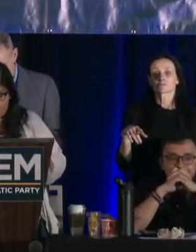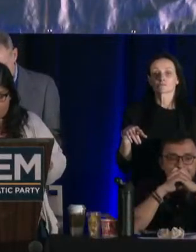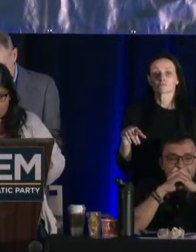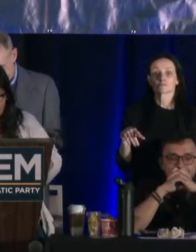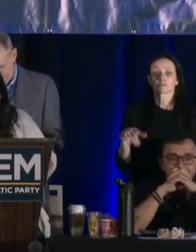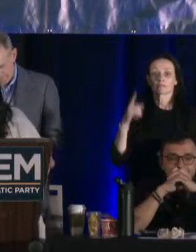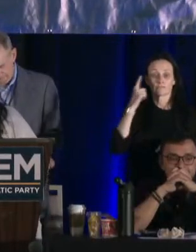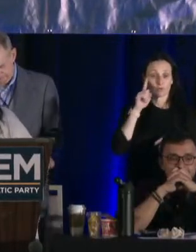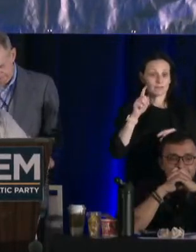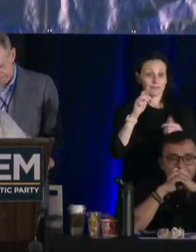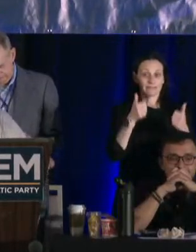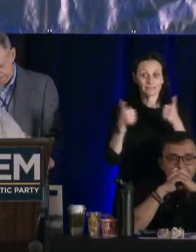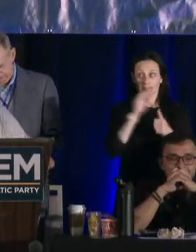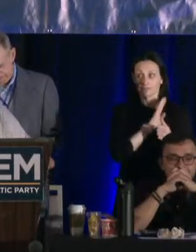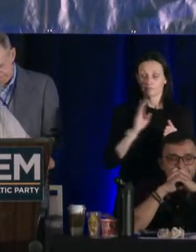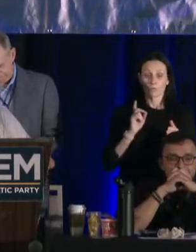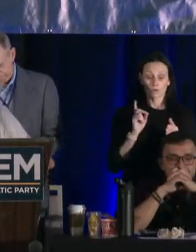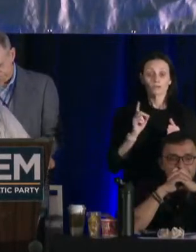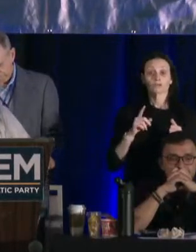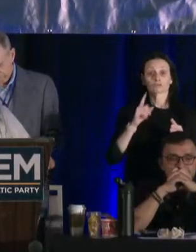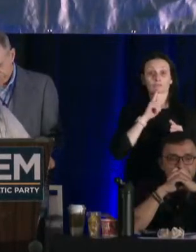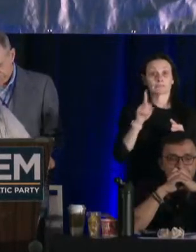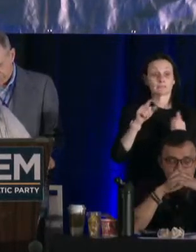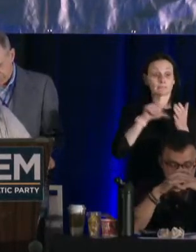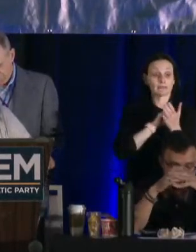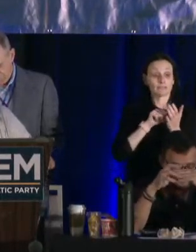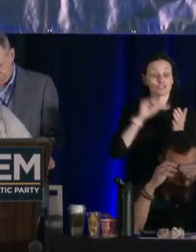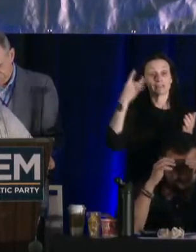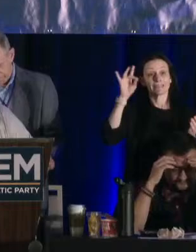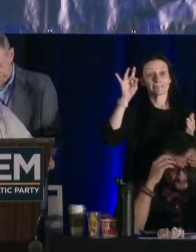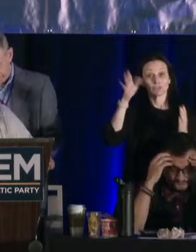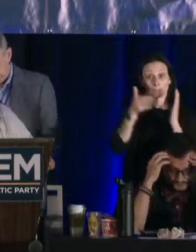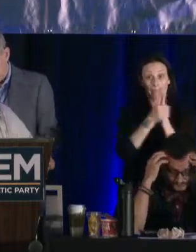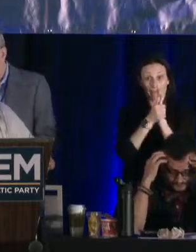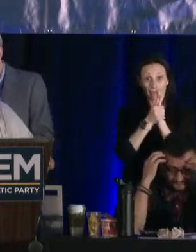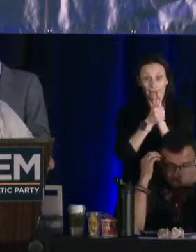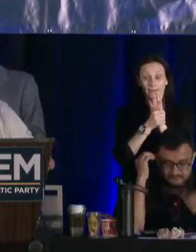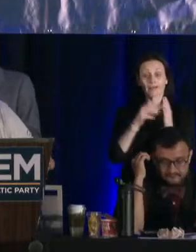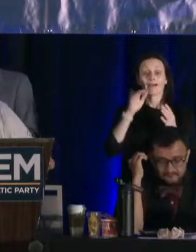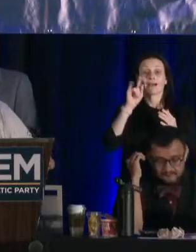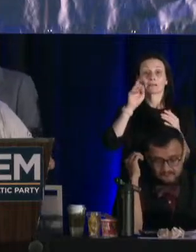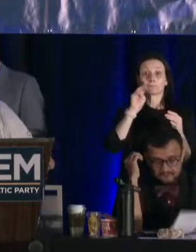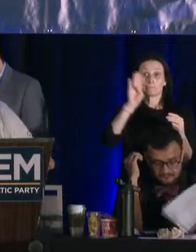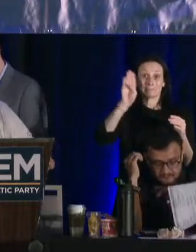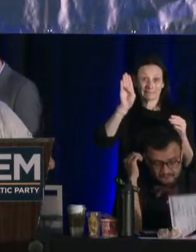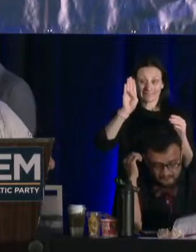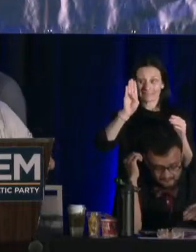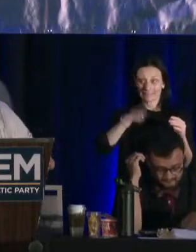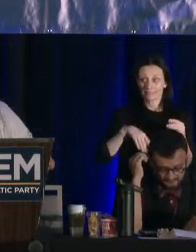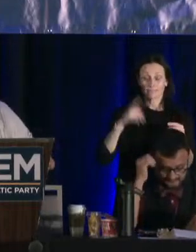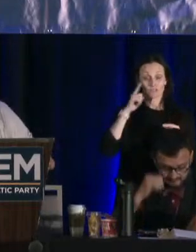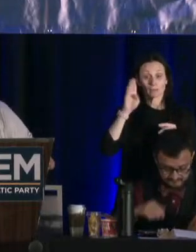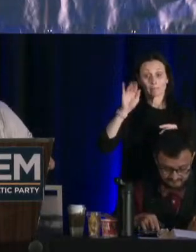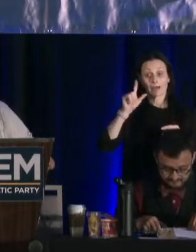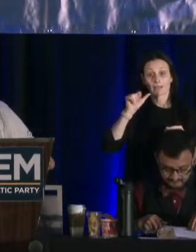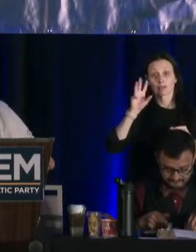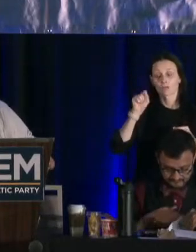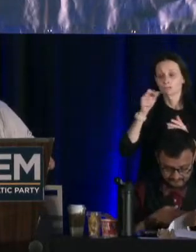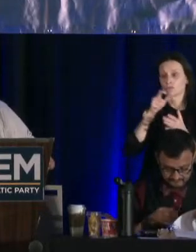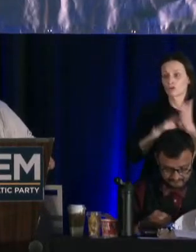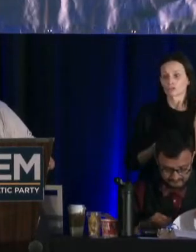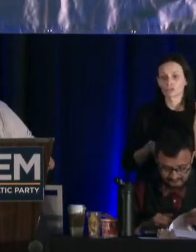the e-board as the Rules Committee is on page 18 of your packet, item B, the amendment to CDP bylaws,